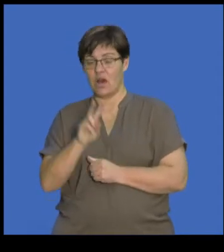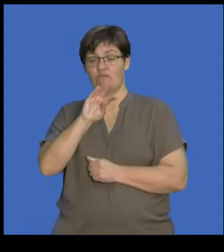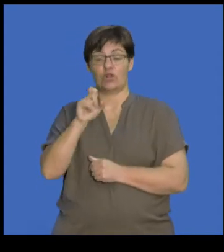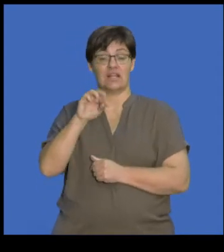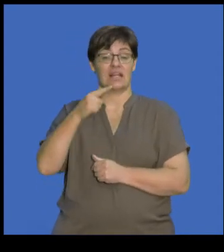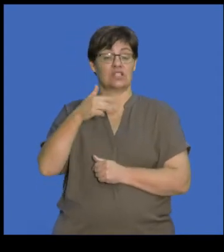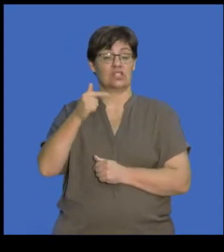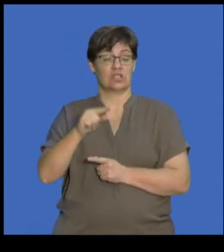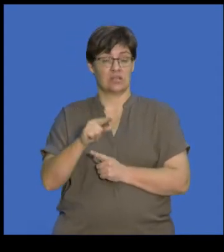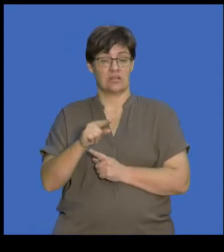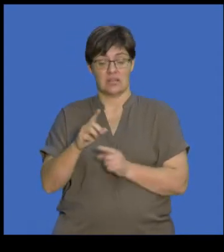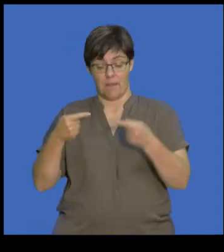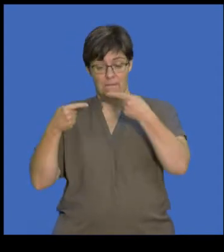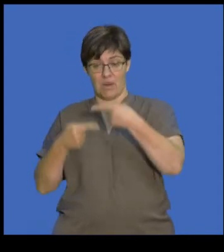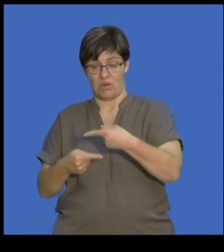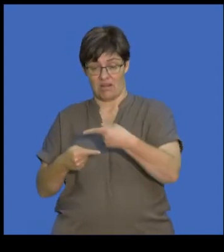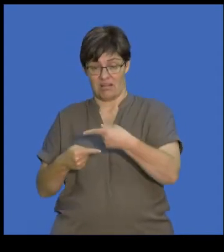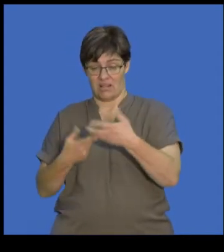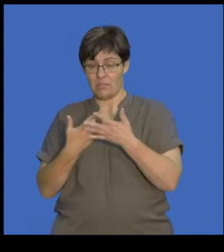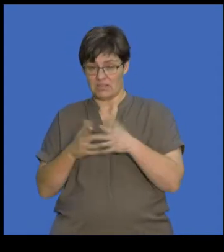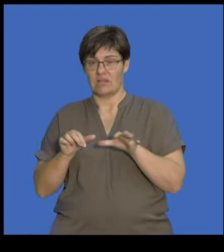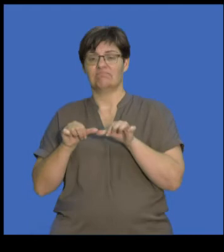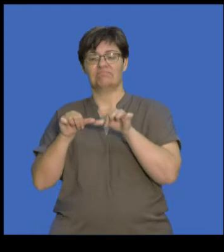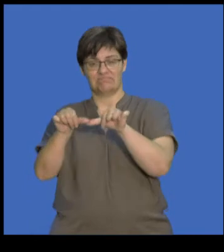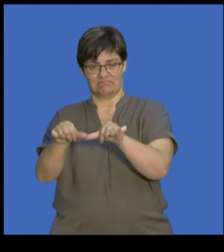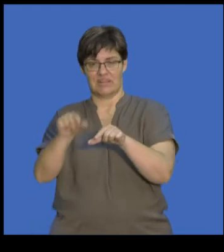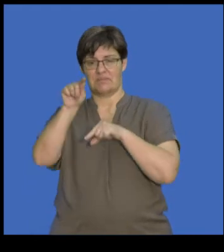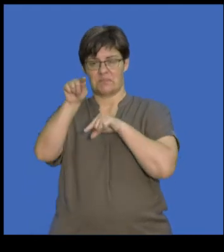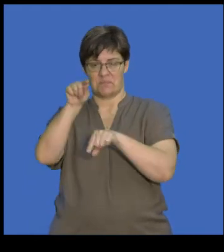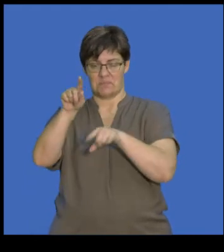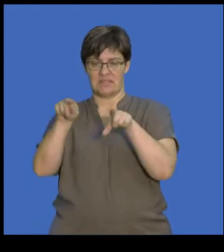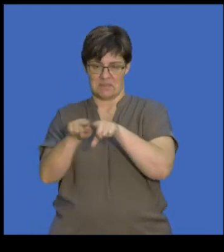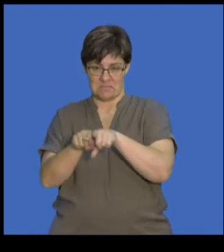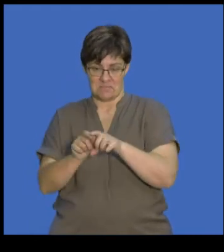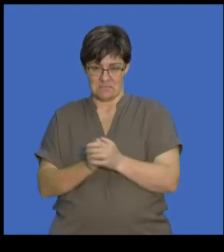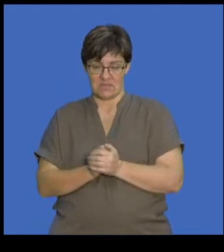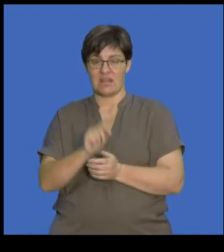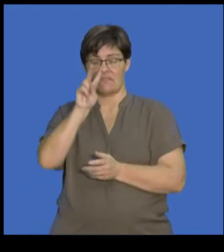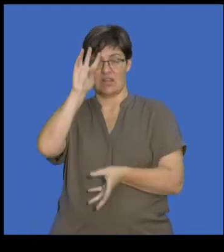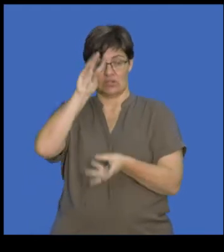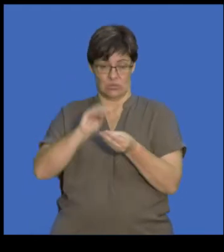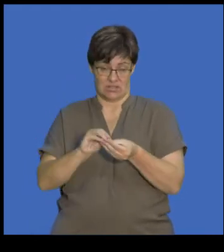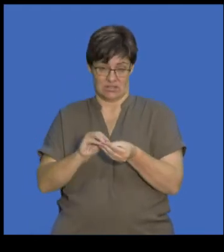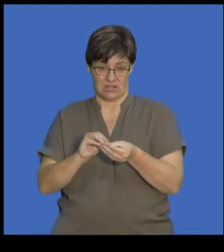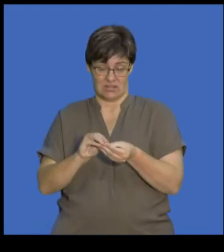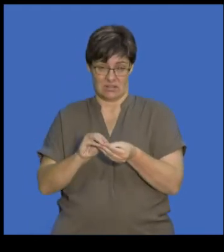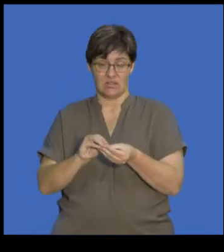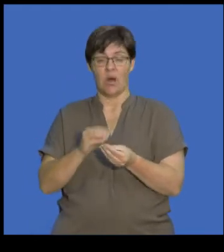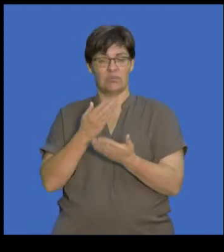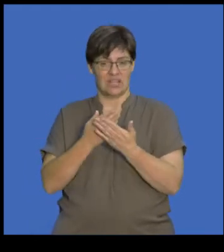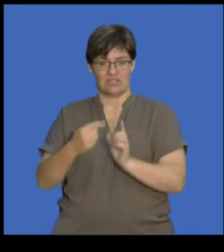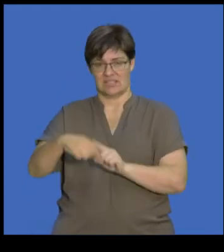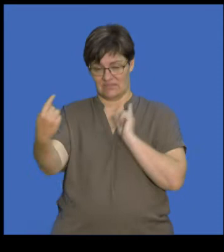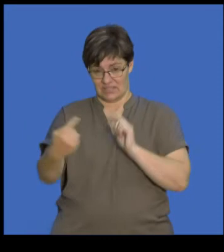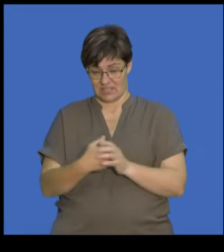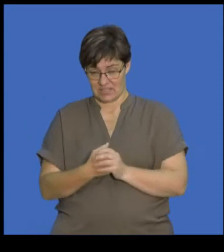it's a parallel combination, must remain constant. Let's say this is the V total, which is the terminal potential difference. So we would have